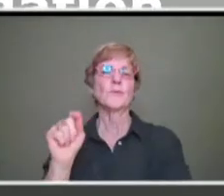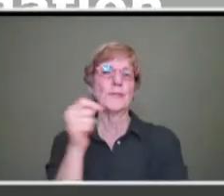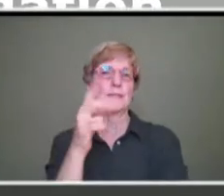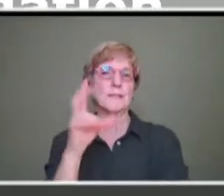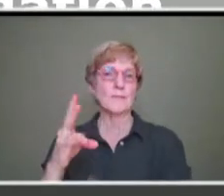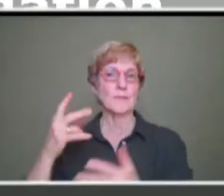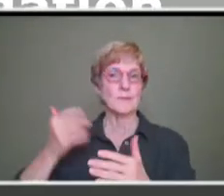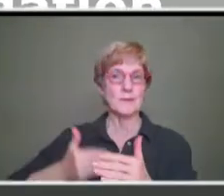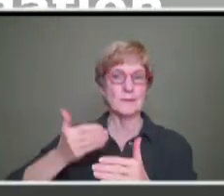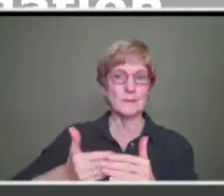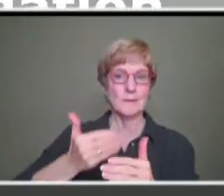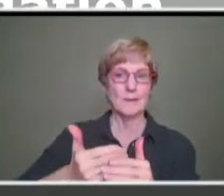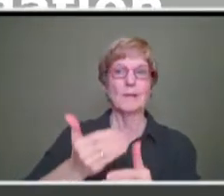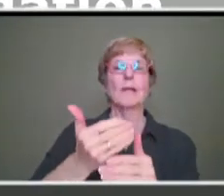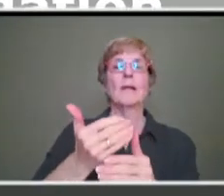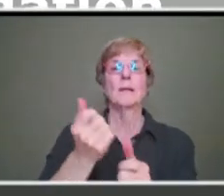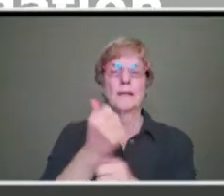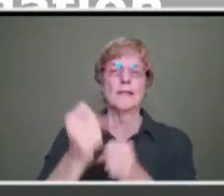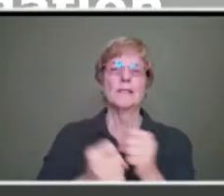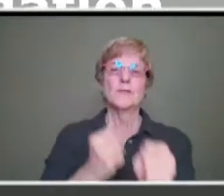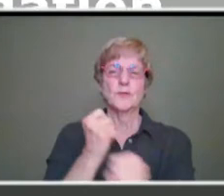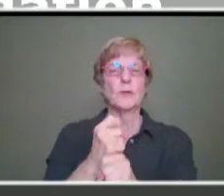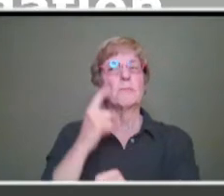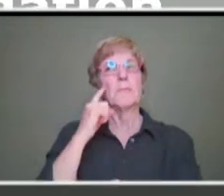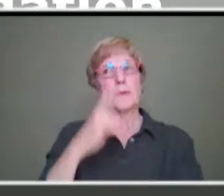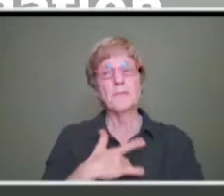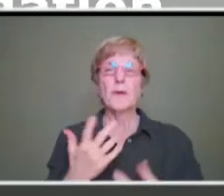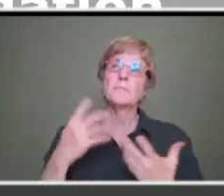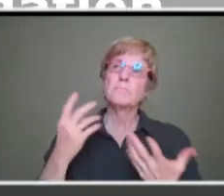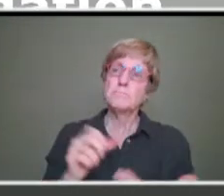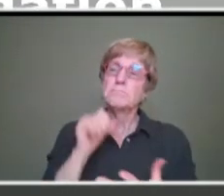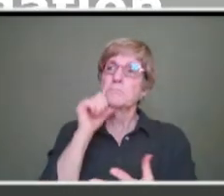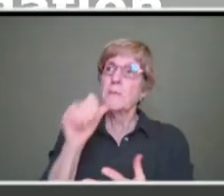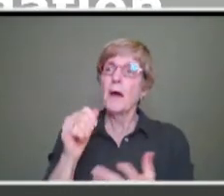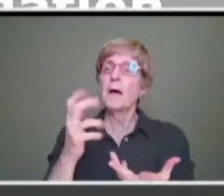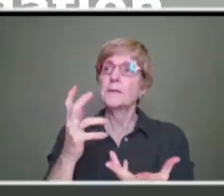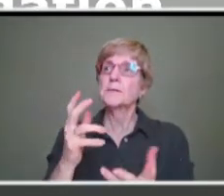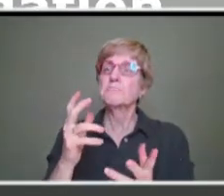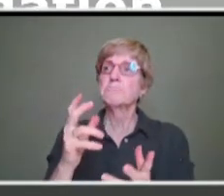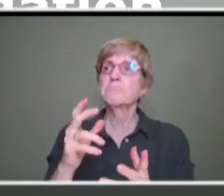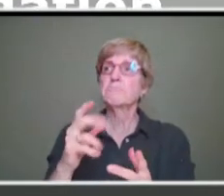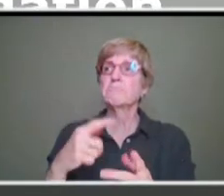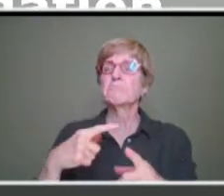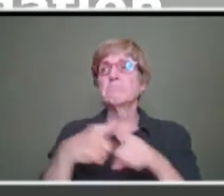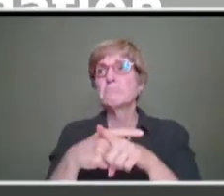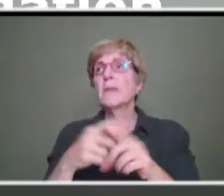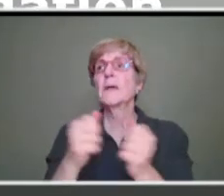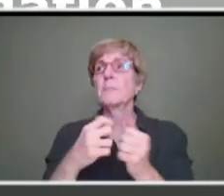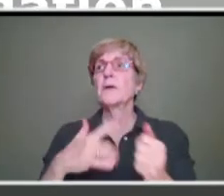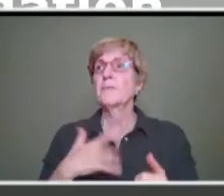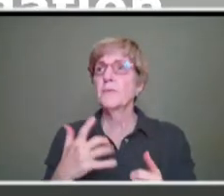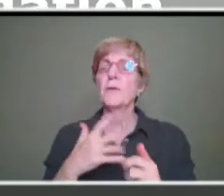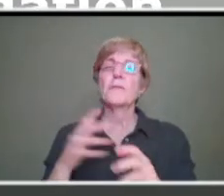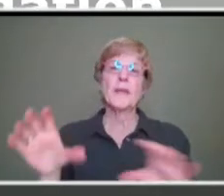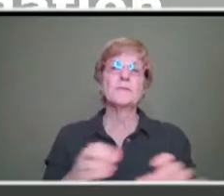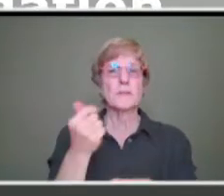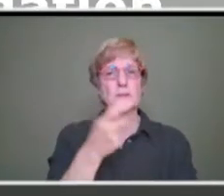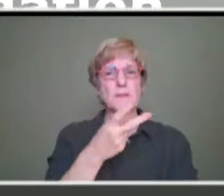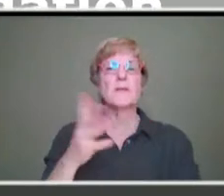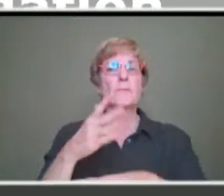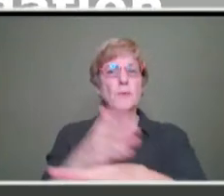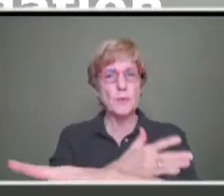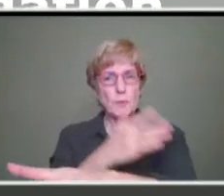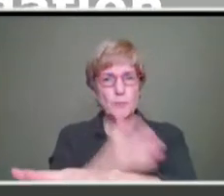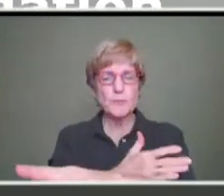staff did feel that it wasn't an inappropriate location for this ask and felt that they've done a number of improvements